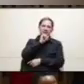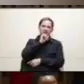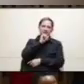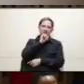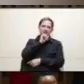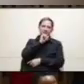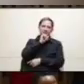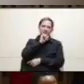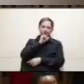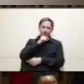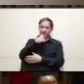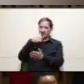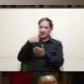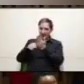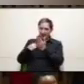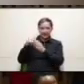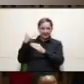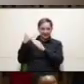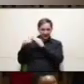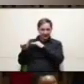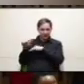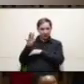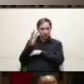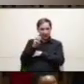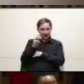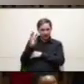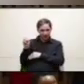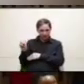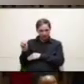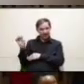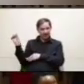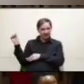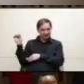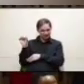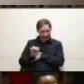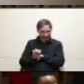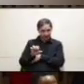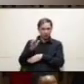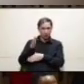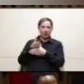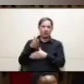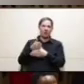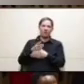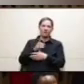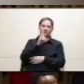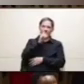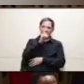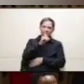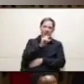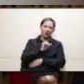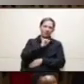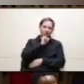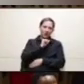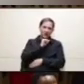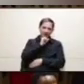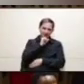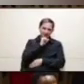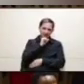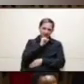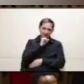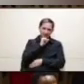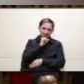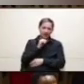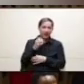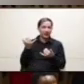And the letter was sent to the MM to come back to work on the 1st of August. And where is the